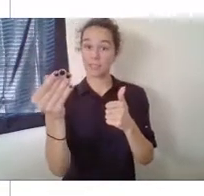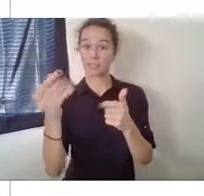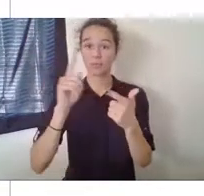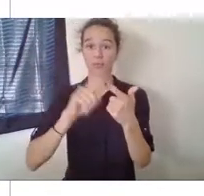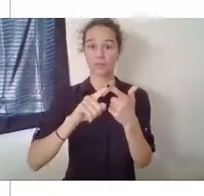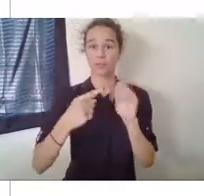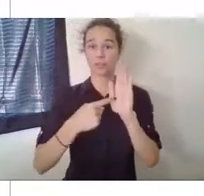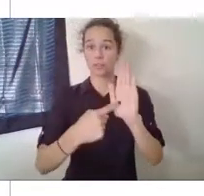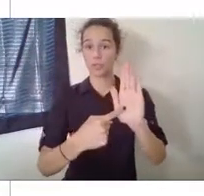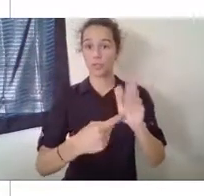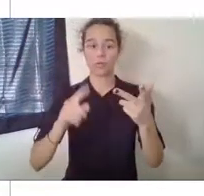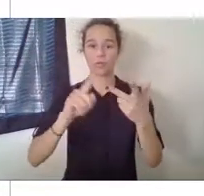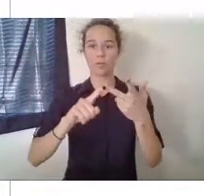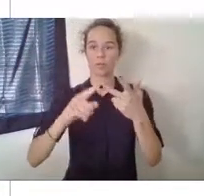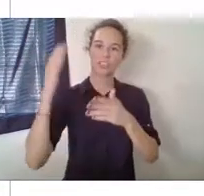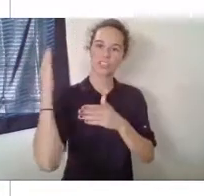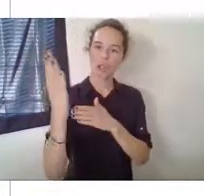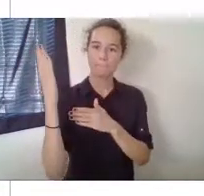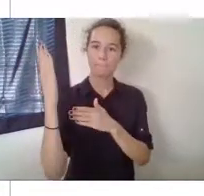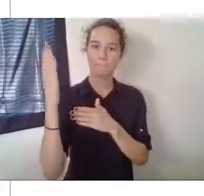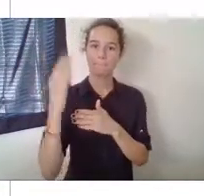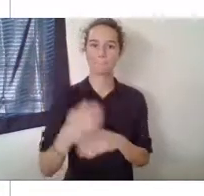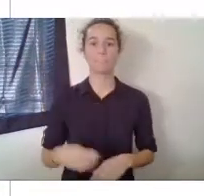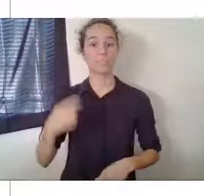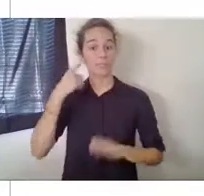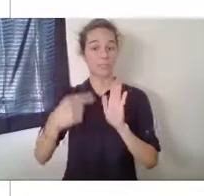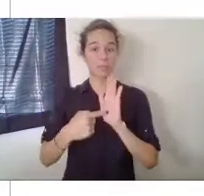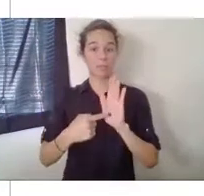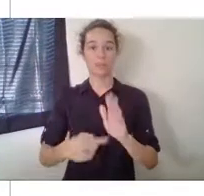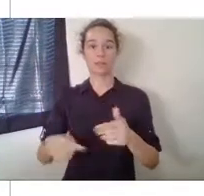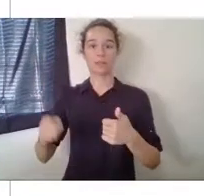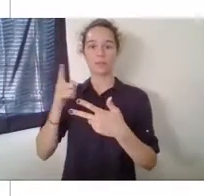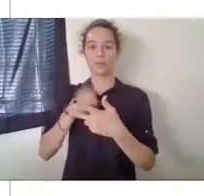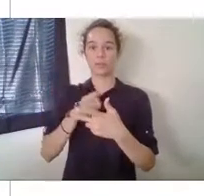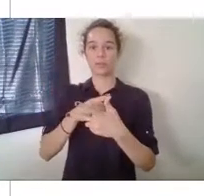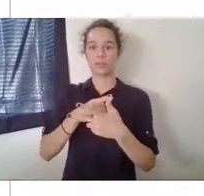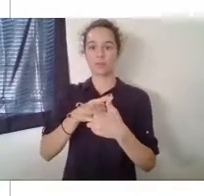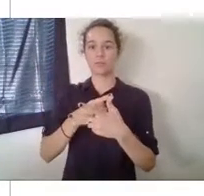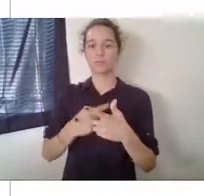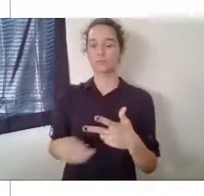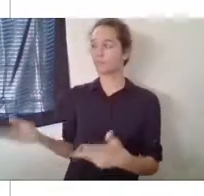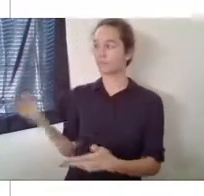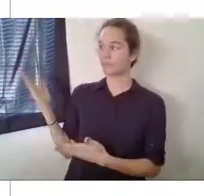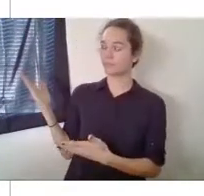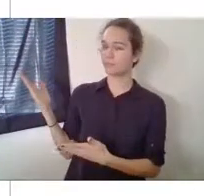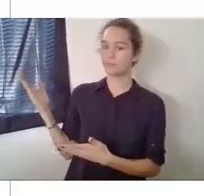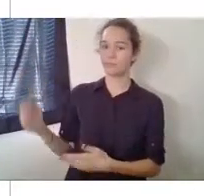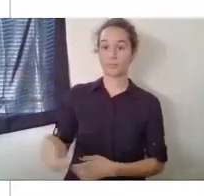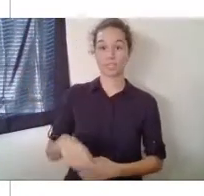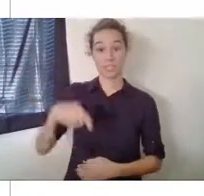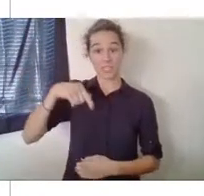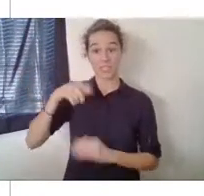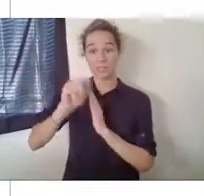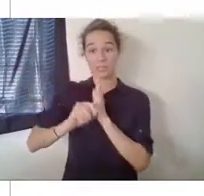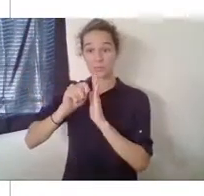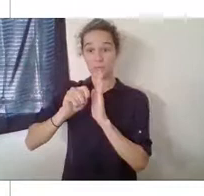This quarter at the GSB, I went to this communications class. It was so great. I mean, you could feel that your